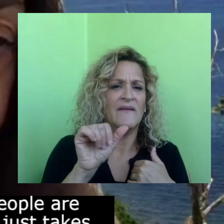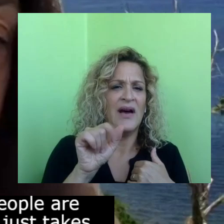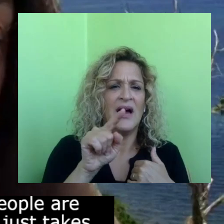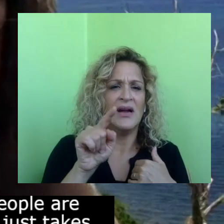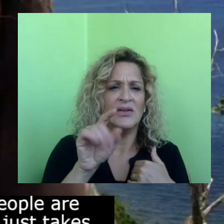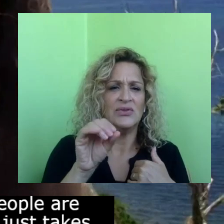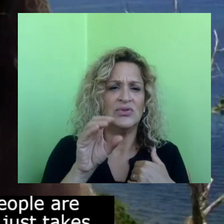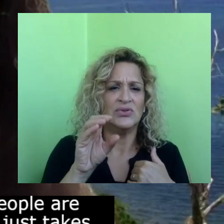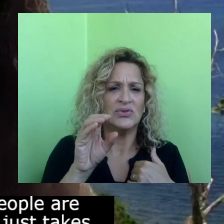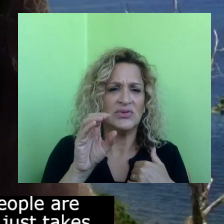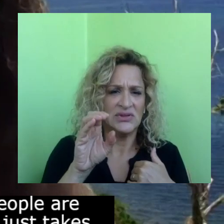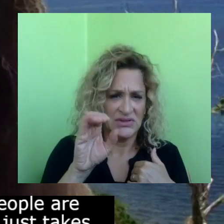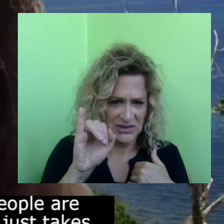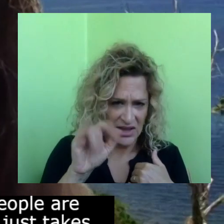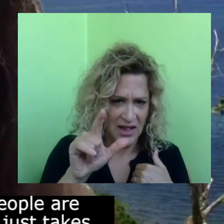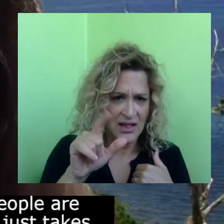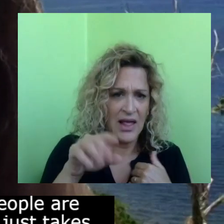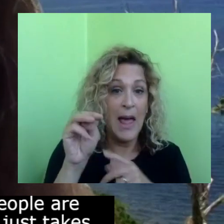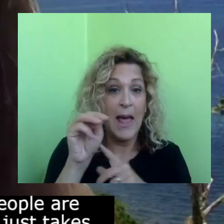hand.